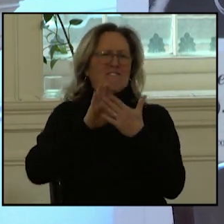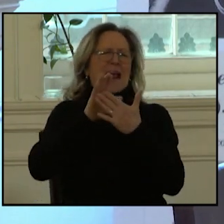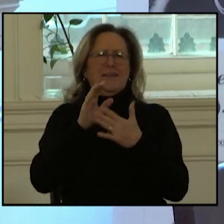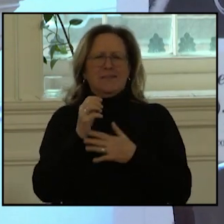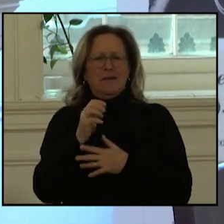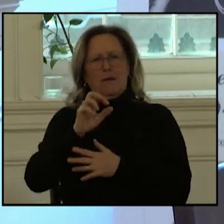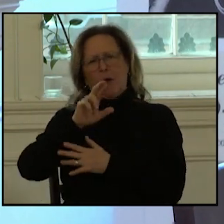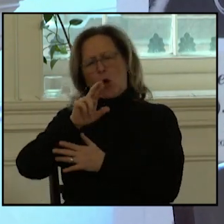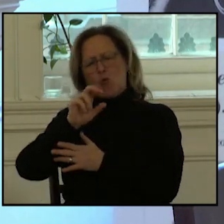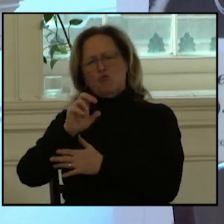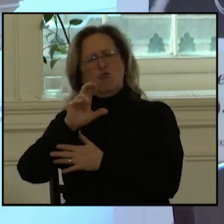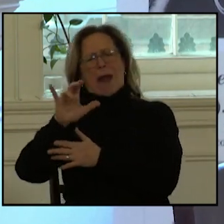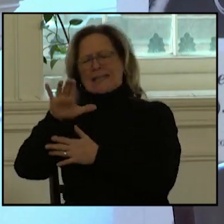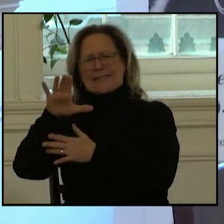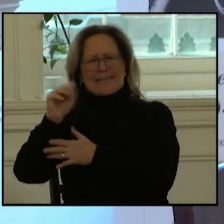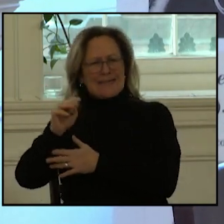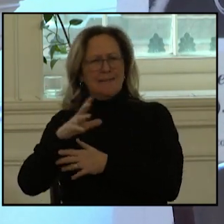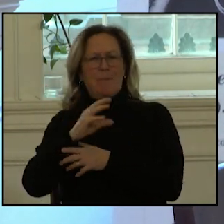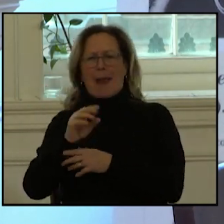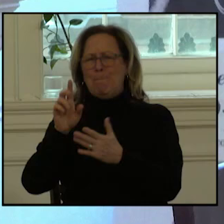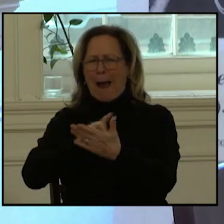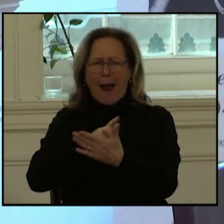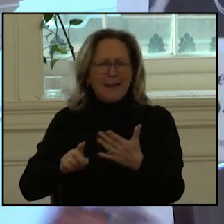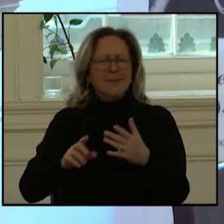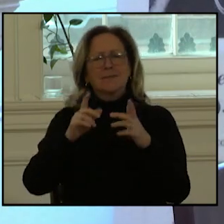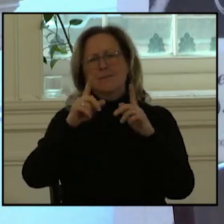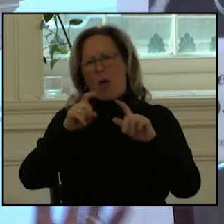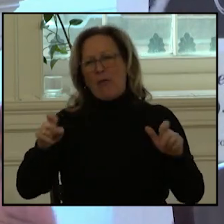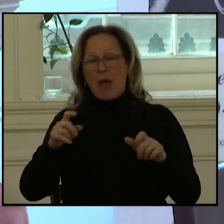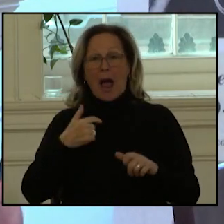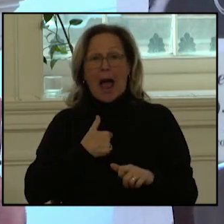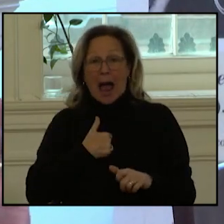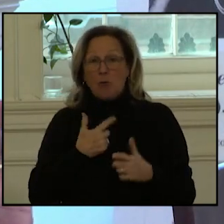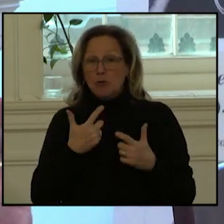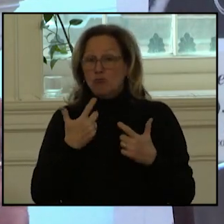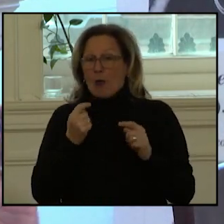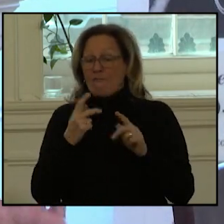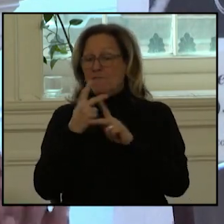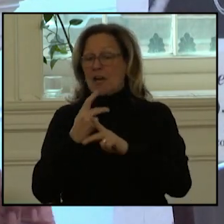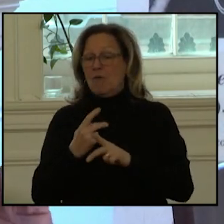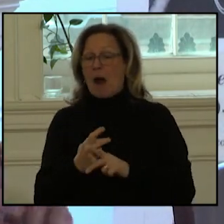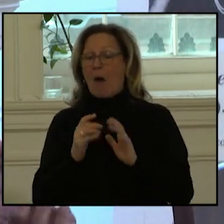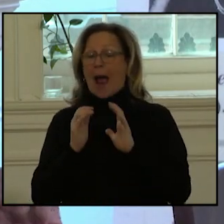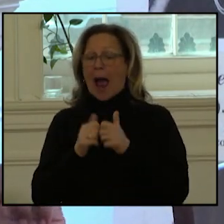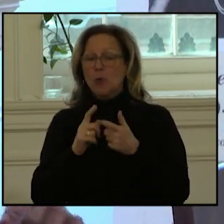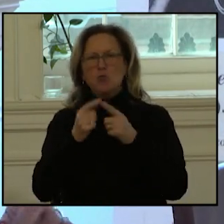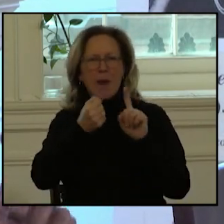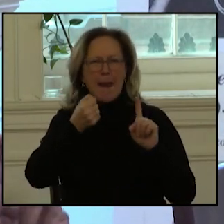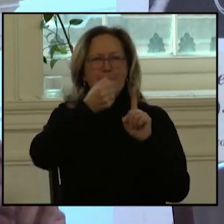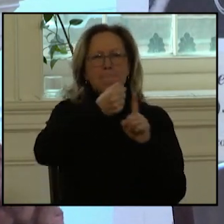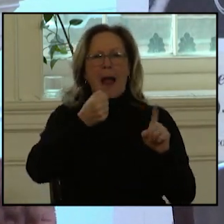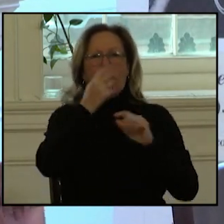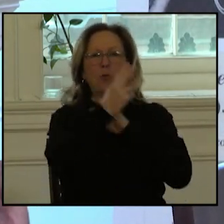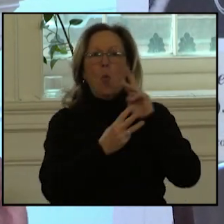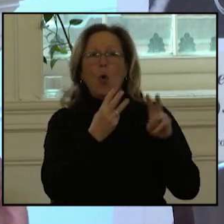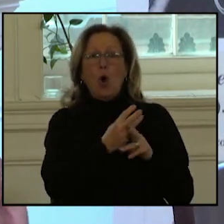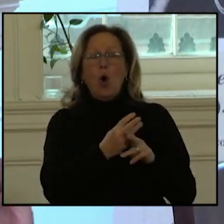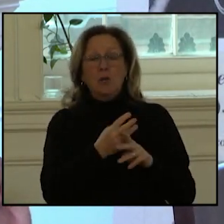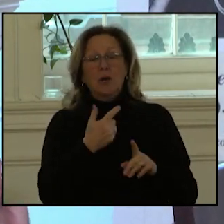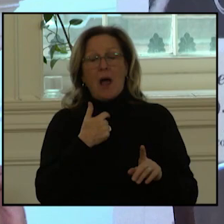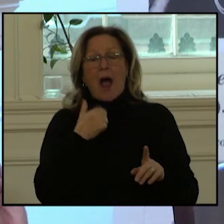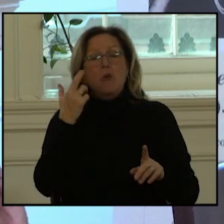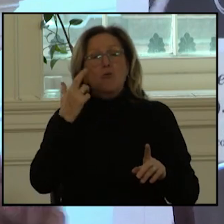my life at the time I started. And so I was trying to figure out how to impact the outside world. Like, I recognized that there was colorism and bias that just existed. And I